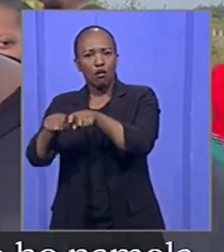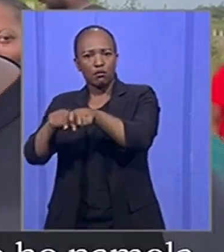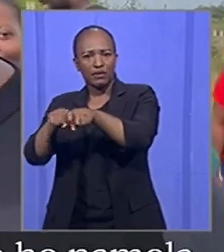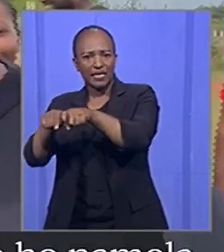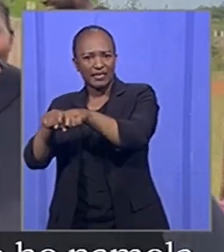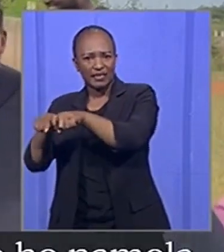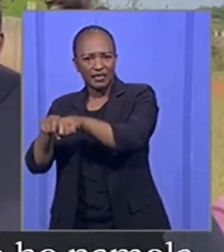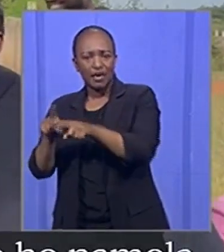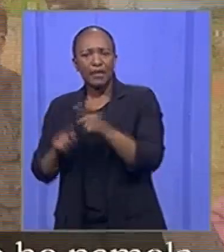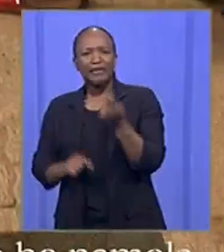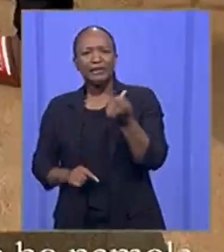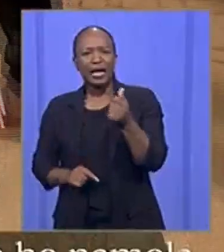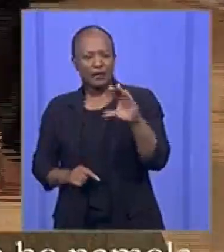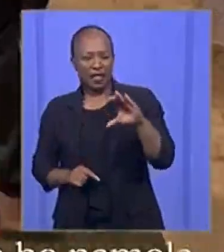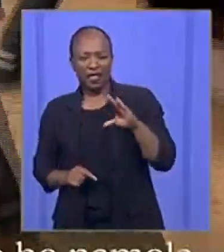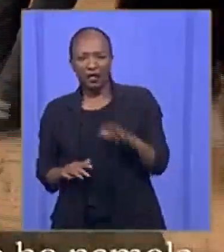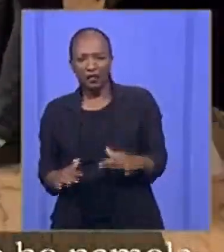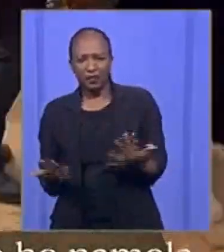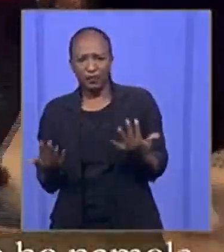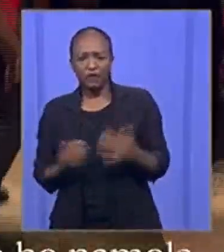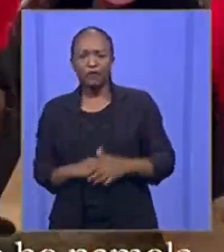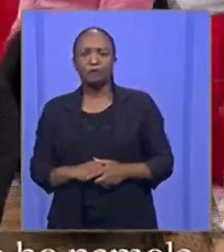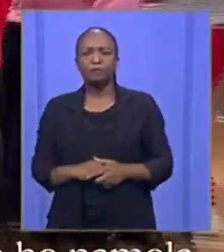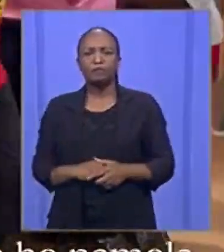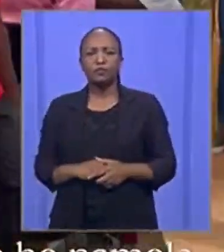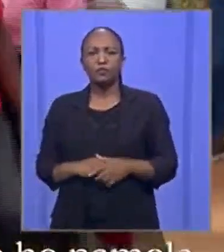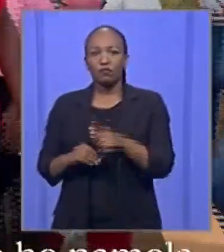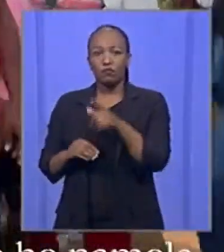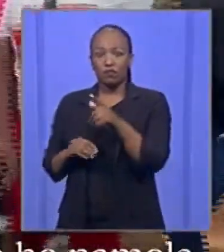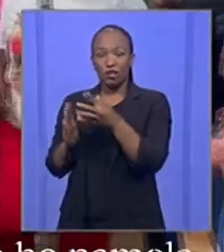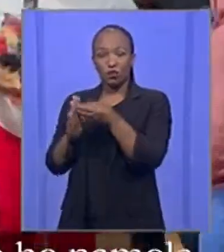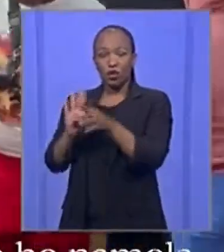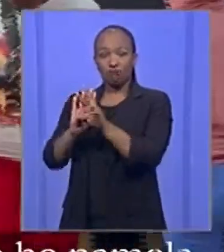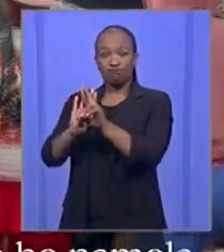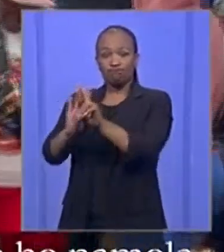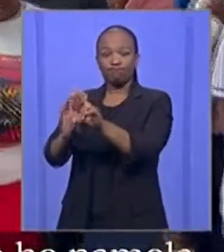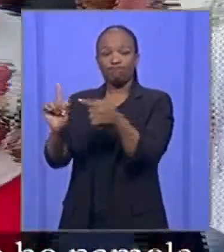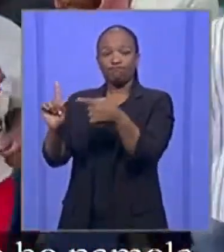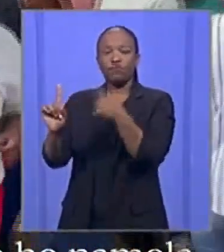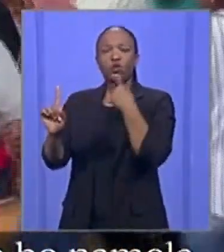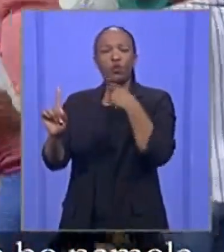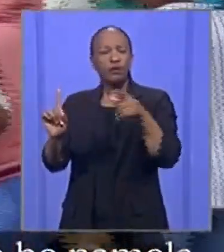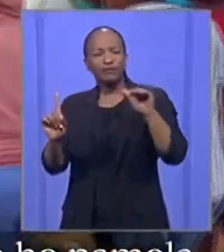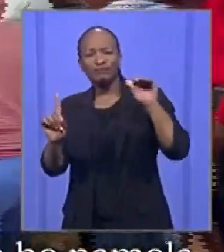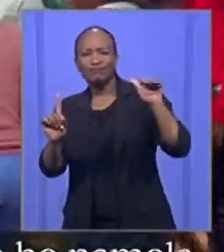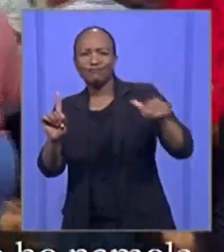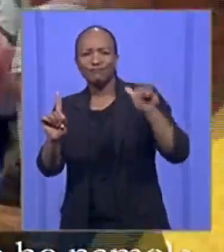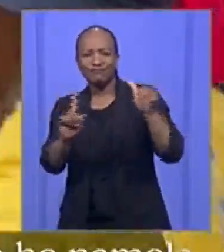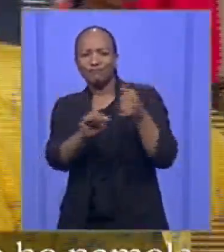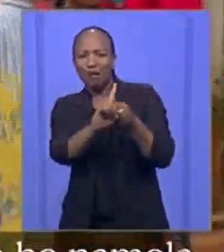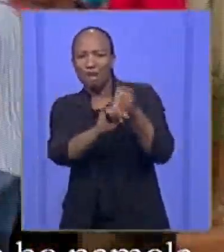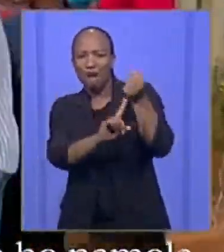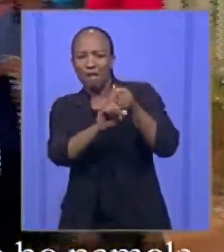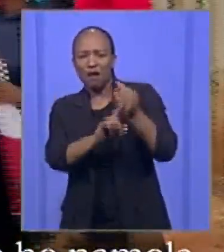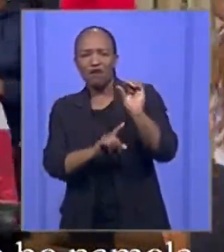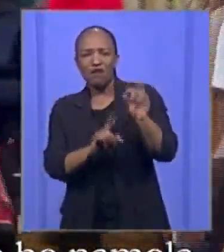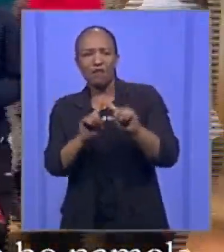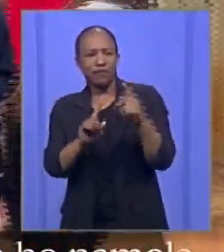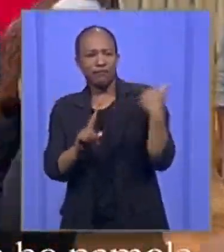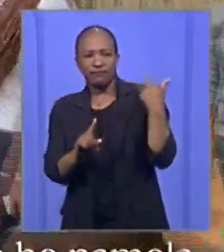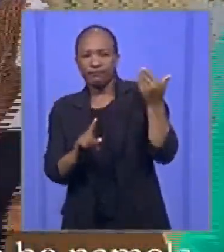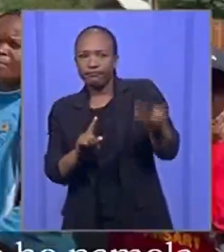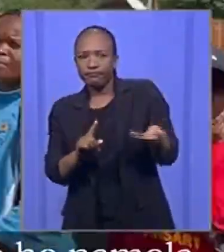kgomane ditšhelete tša rena. Moemedi wa baithuti o reng ke kgale ba leka go boledišana le bolaodi ba NSFAS le college e fela ga sa ka ba